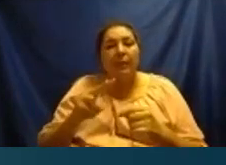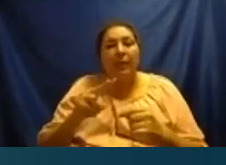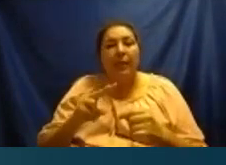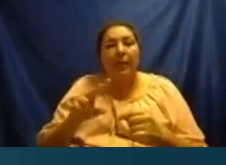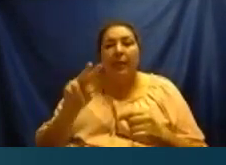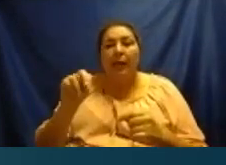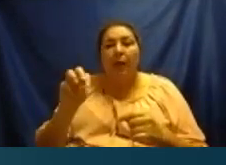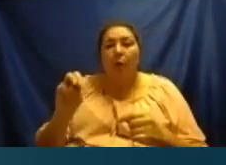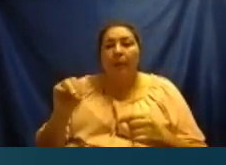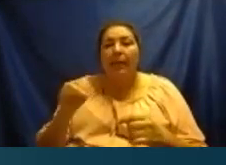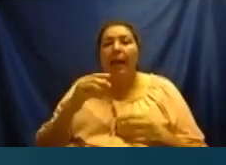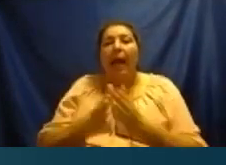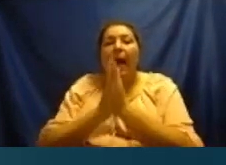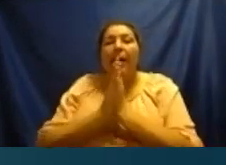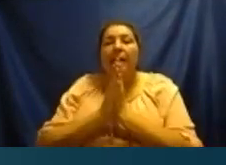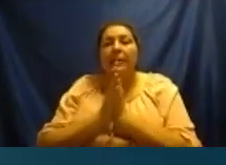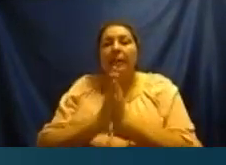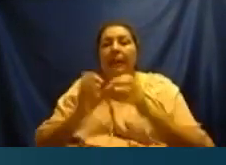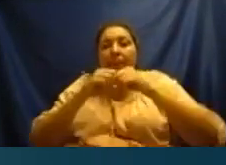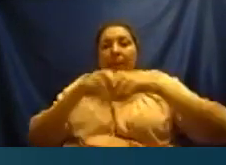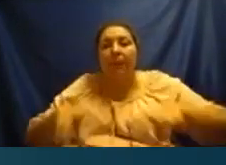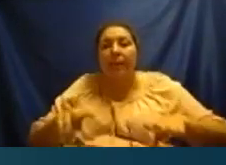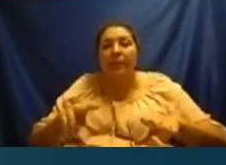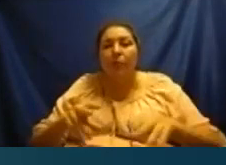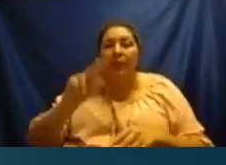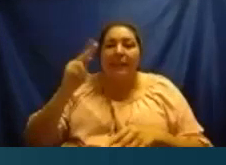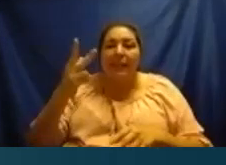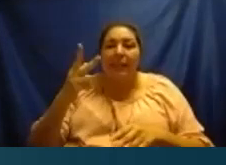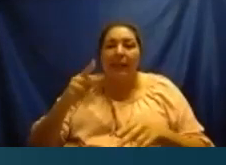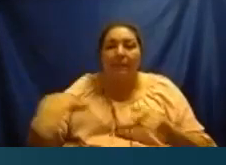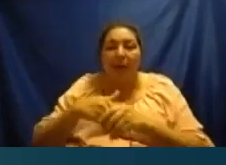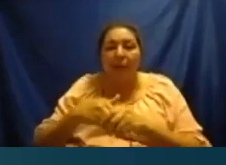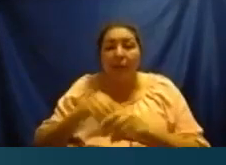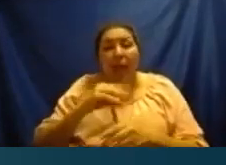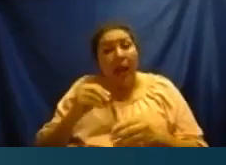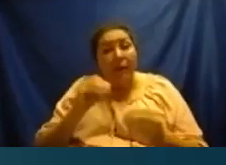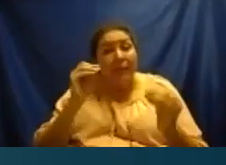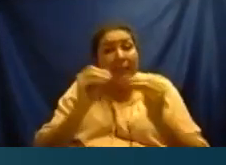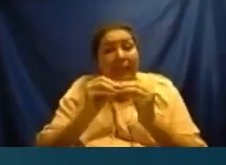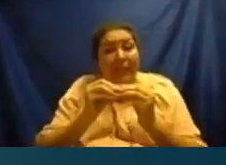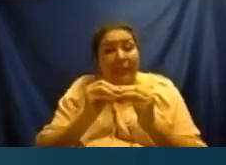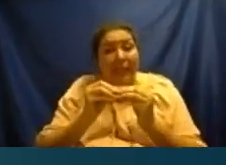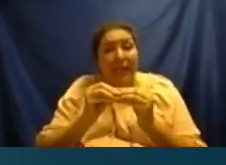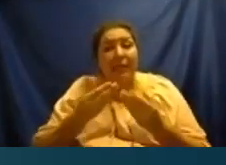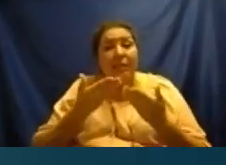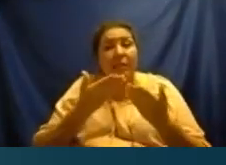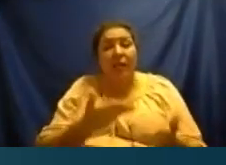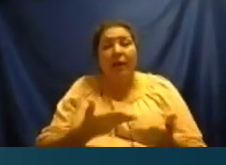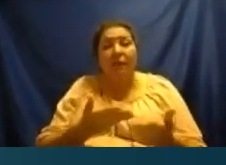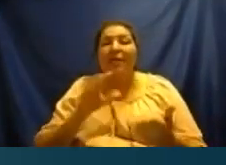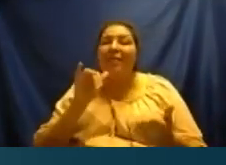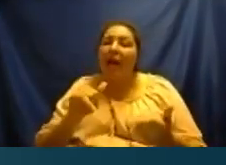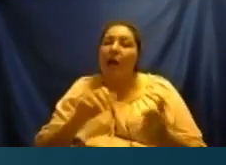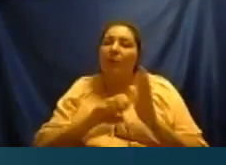marriage. And the kiss that she bestows on them is a symbol of, now it is time for you to